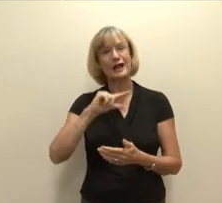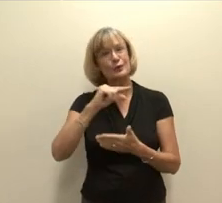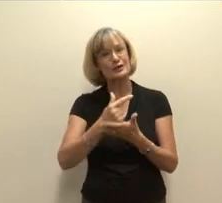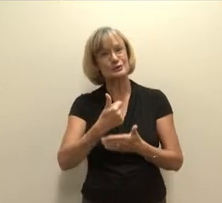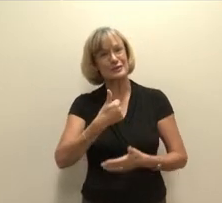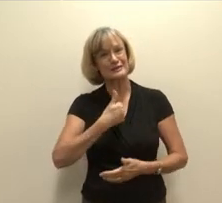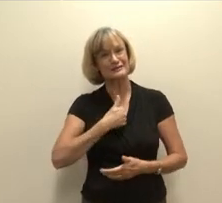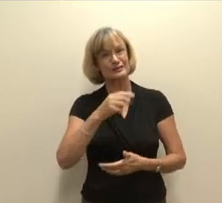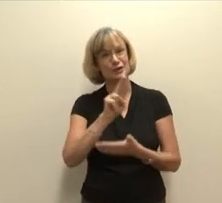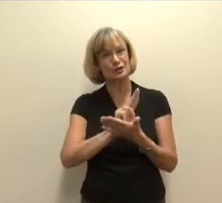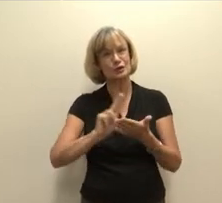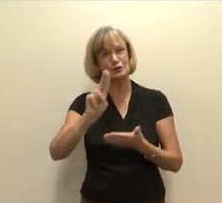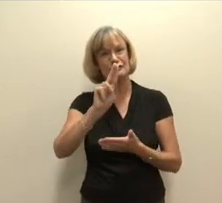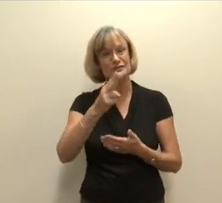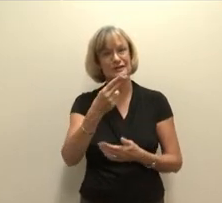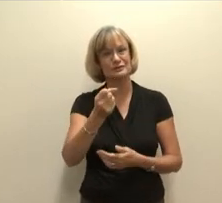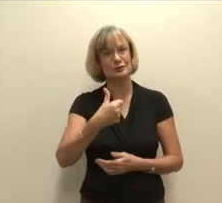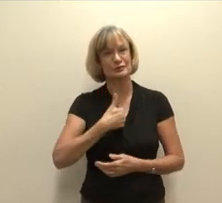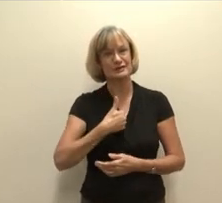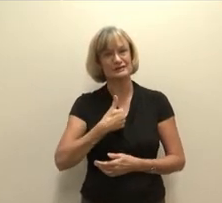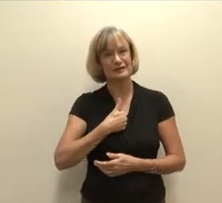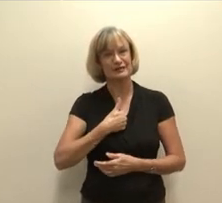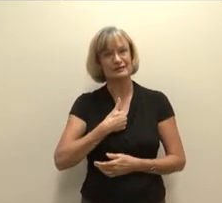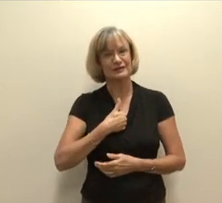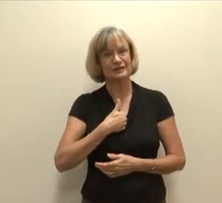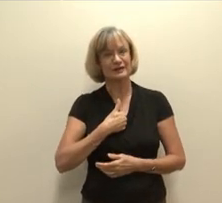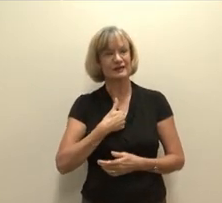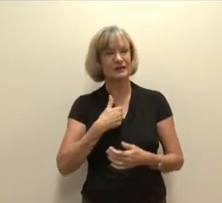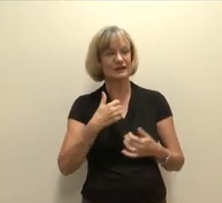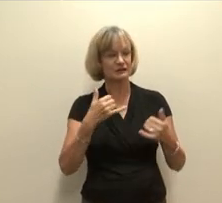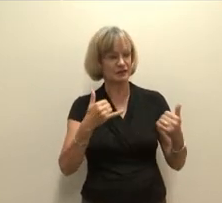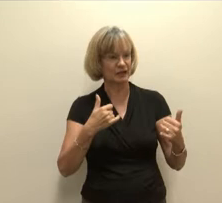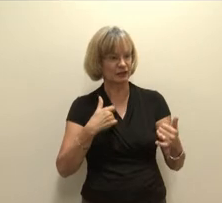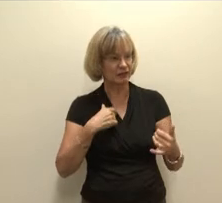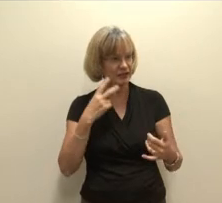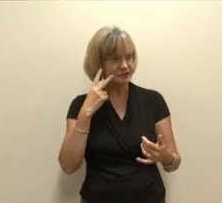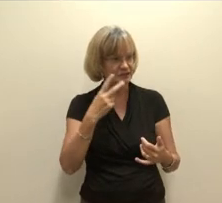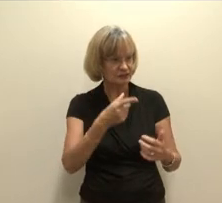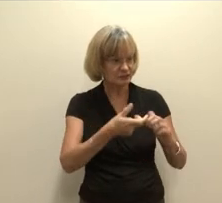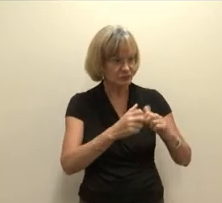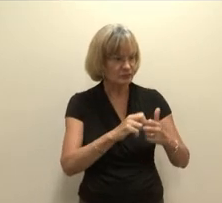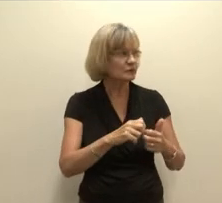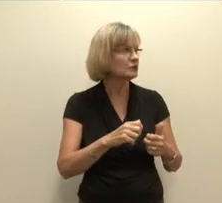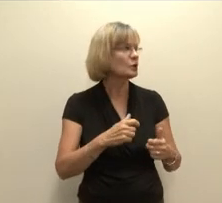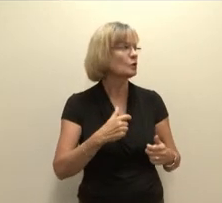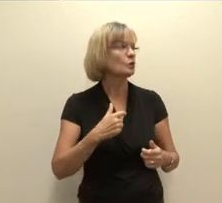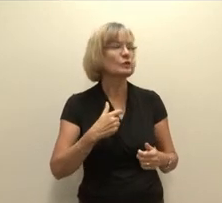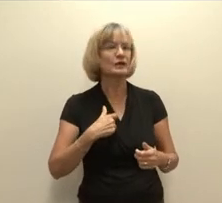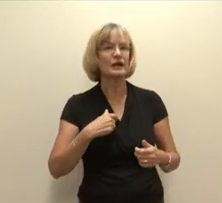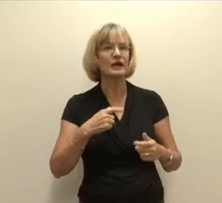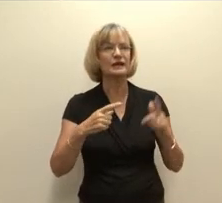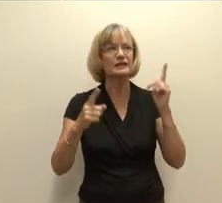and it didn't sound right. So now, when I start hearing